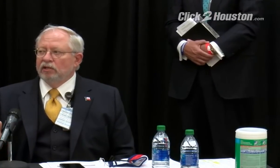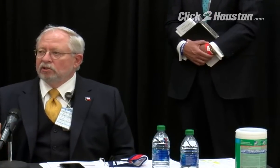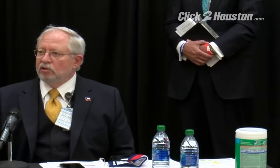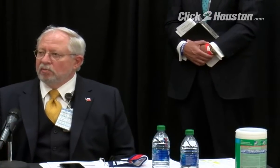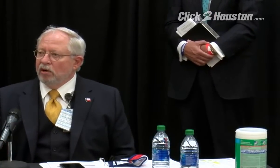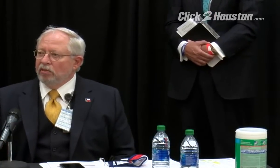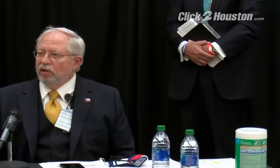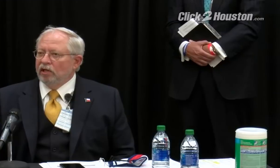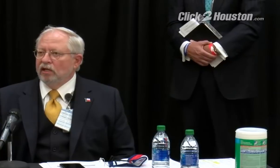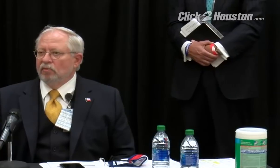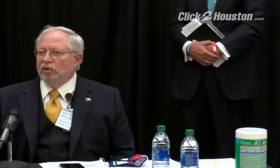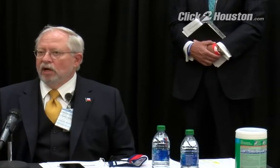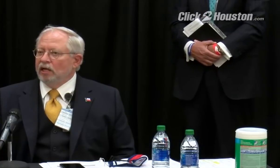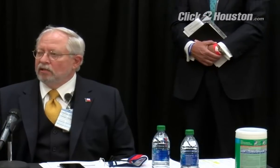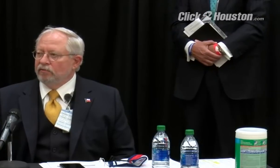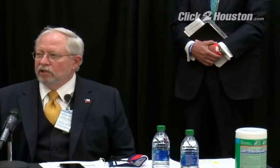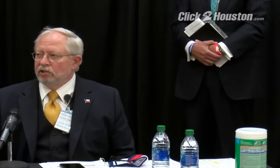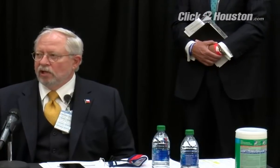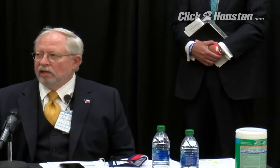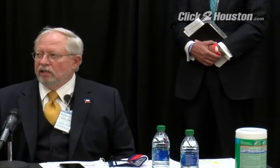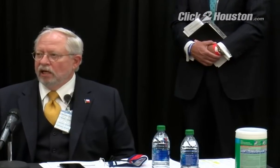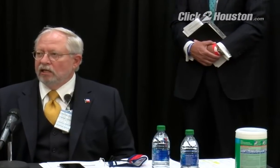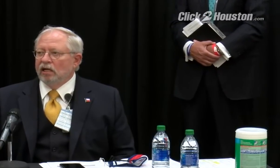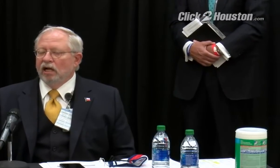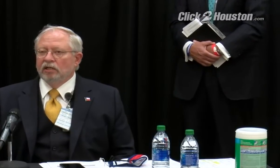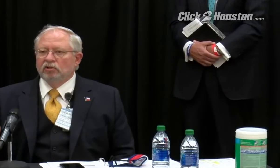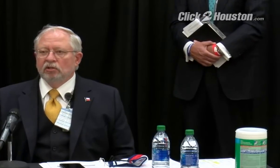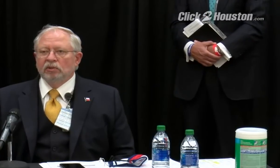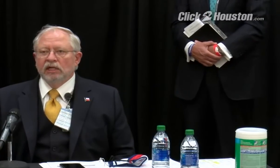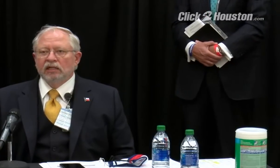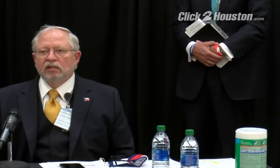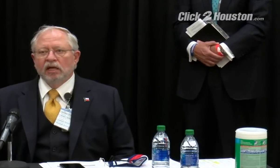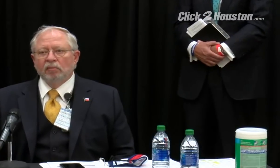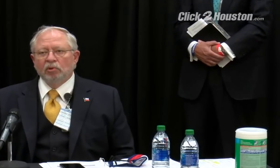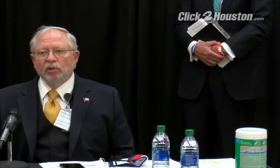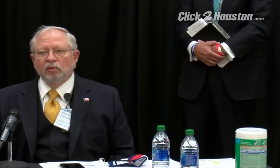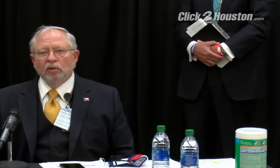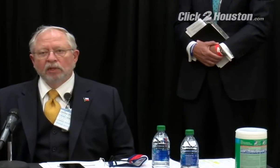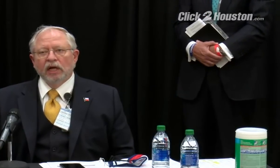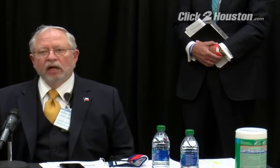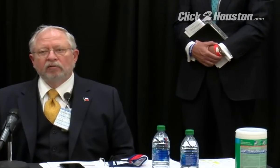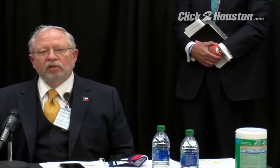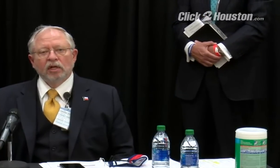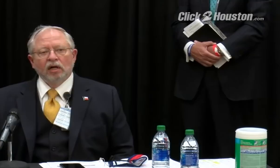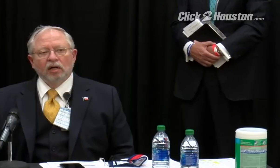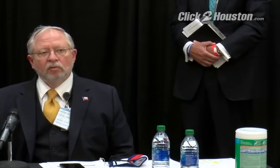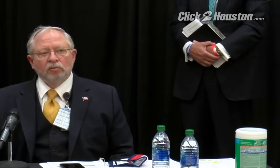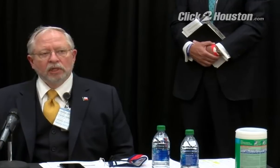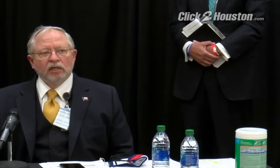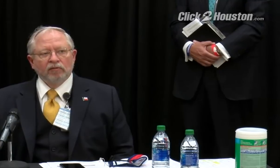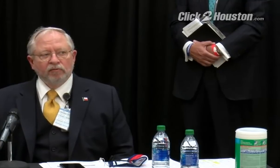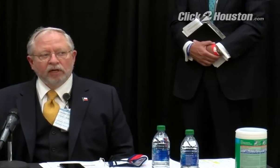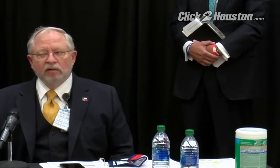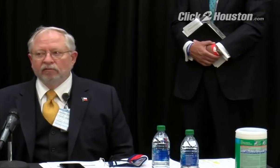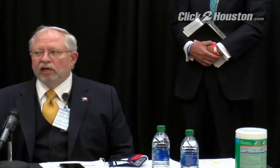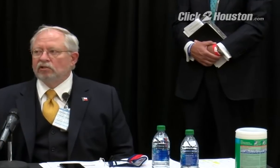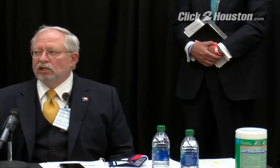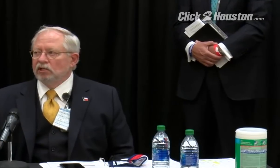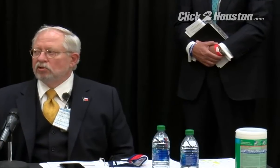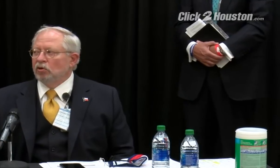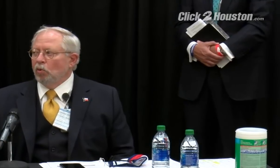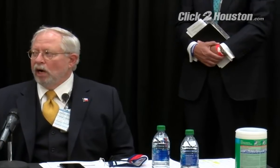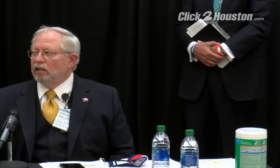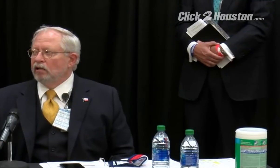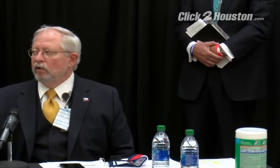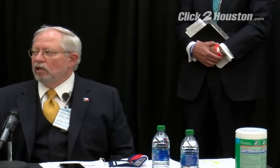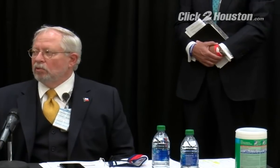But this is a marathon, and we're not at the finish line yet. And until we get to that point where we have really effective